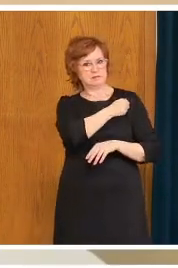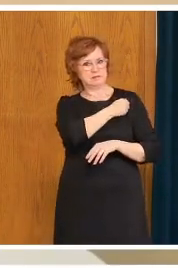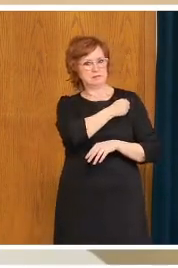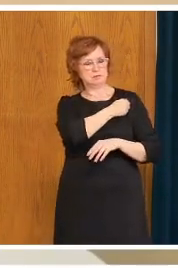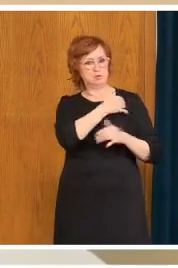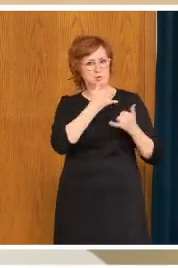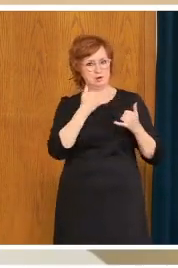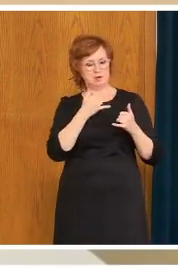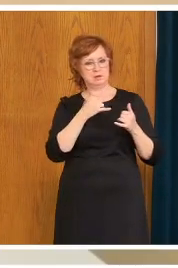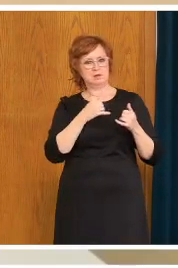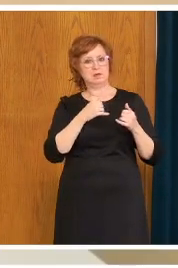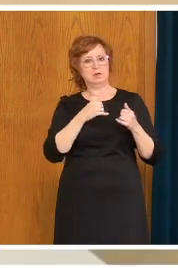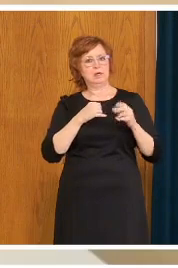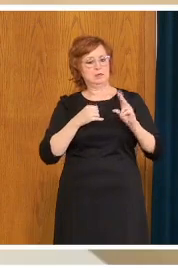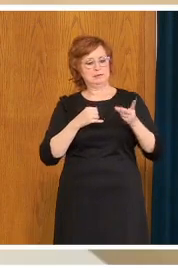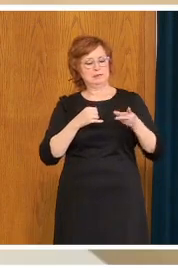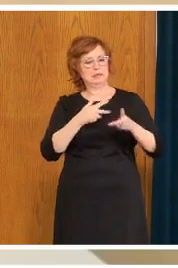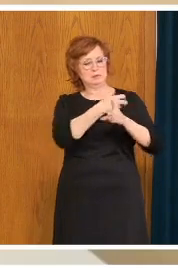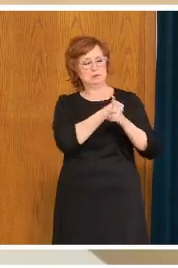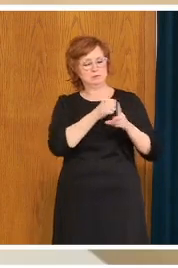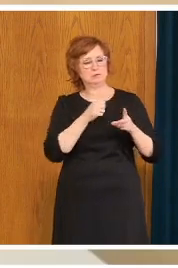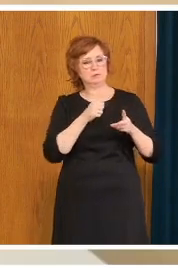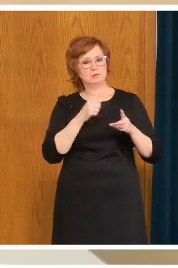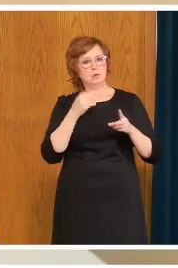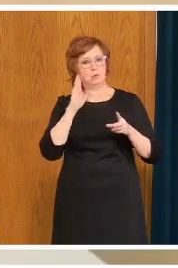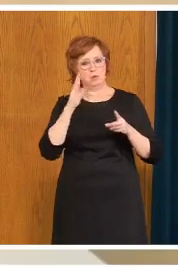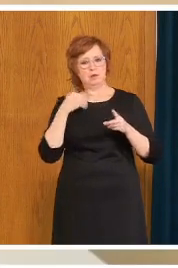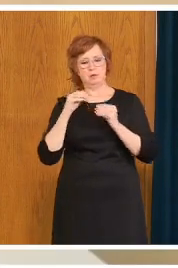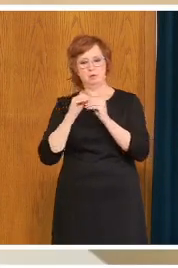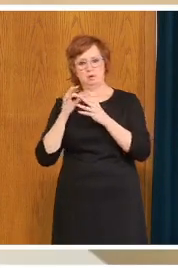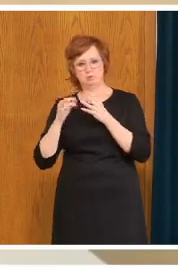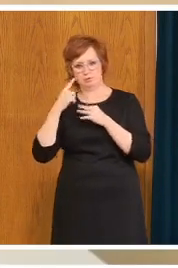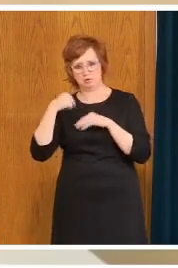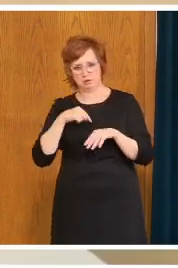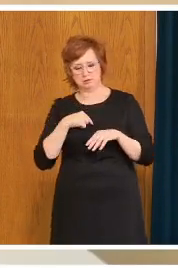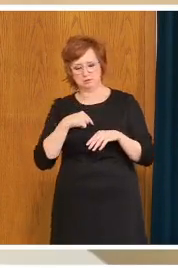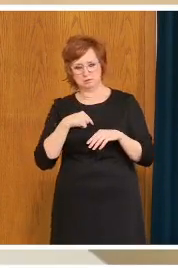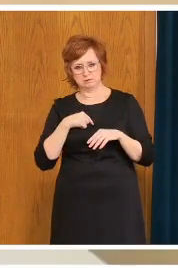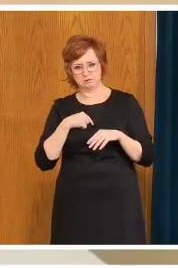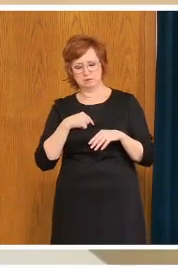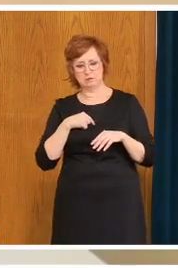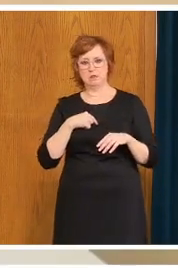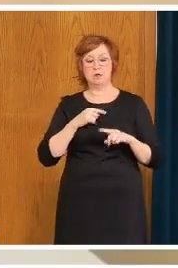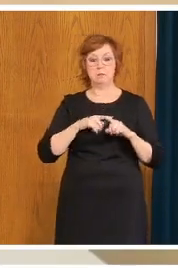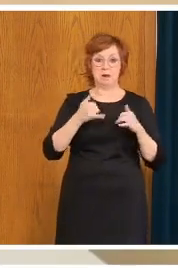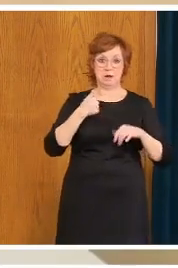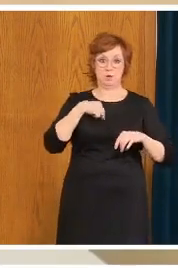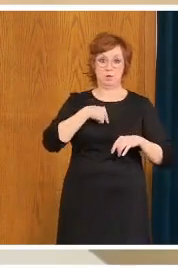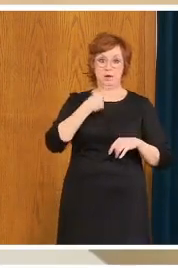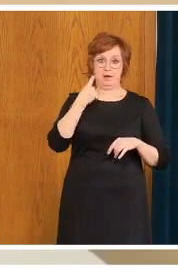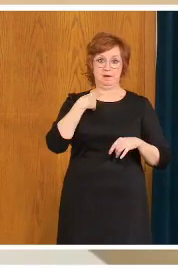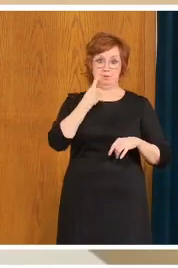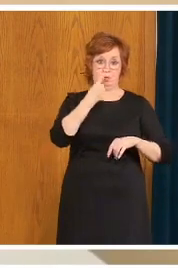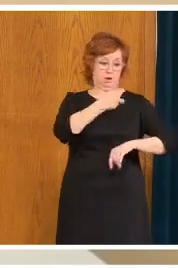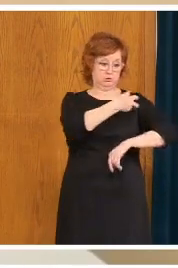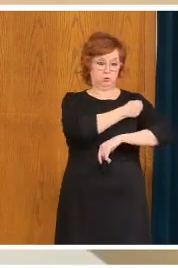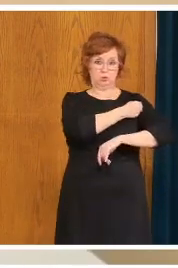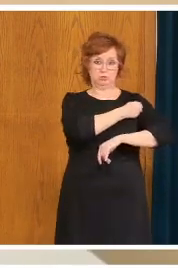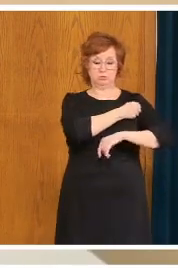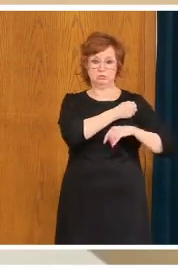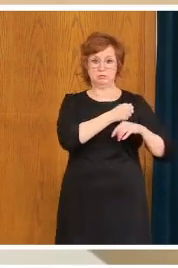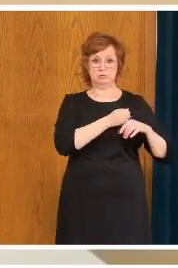options will improve. Certainly, what we want right now is with 1 dose in 2 arms, and right